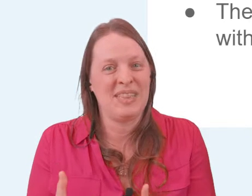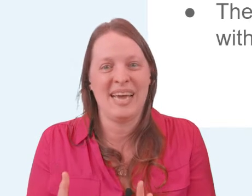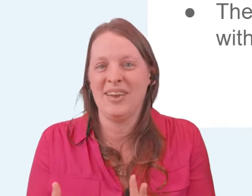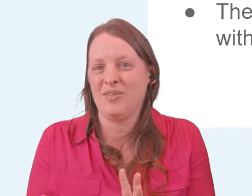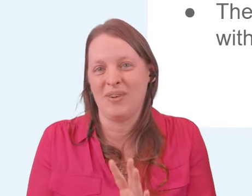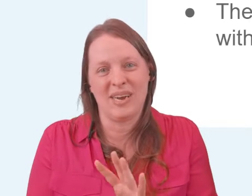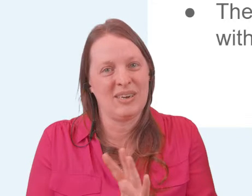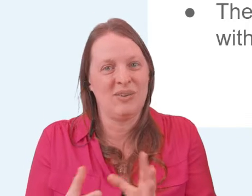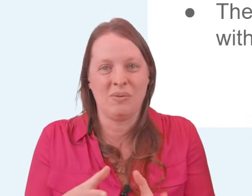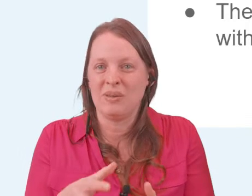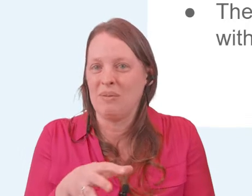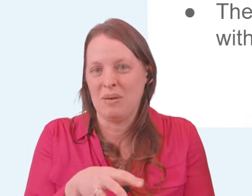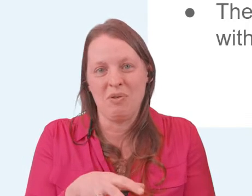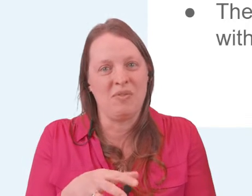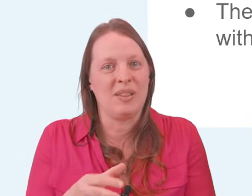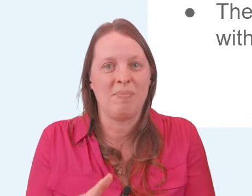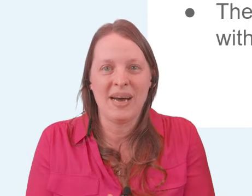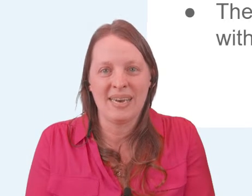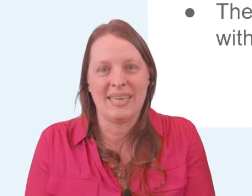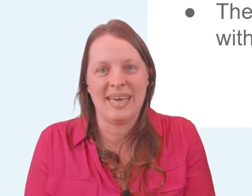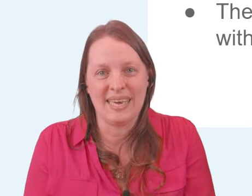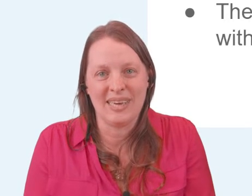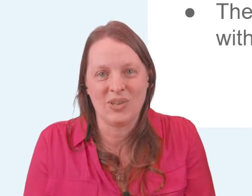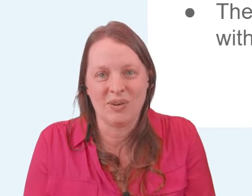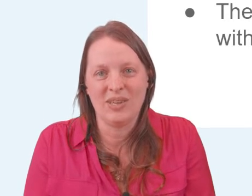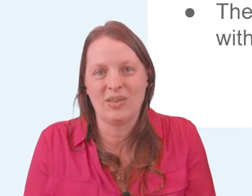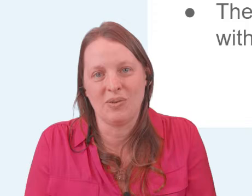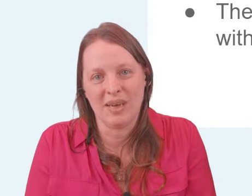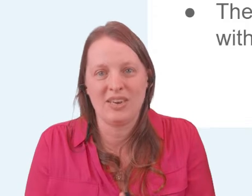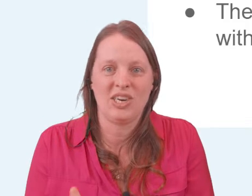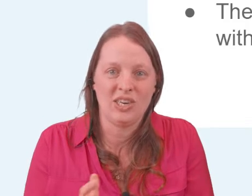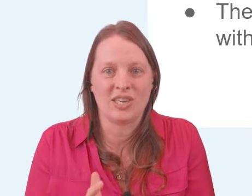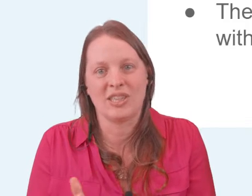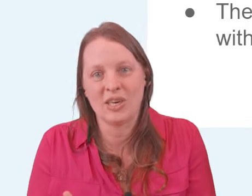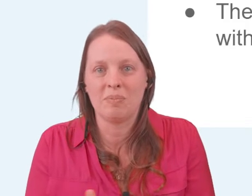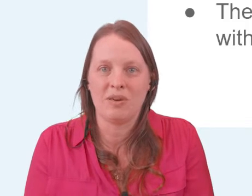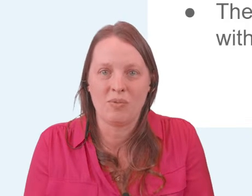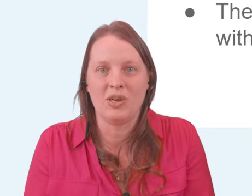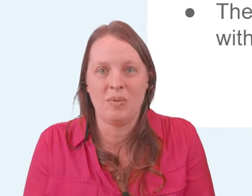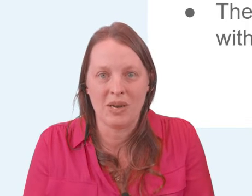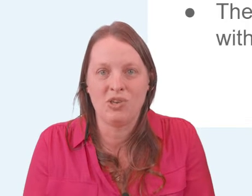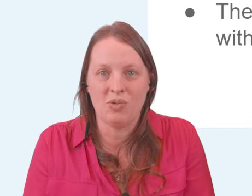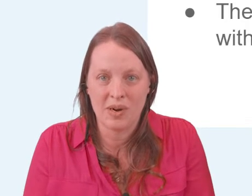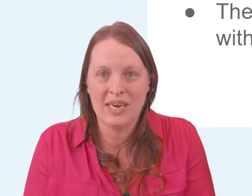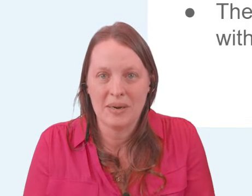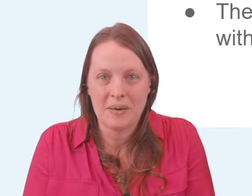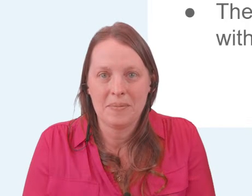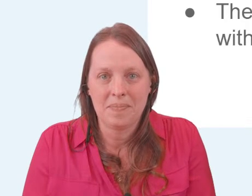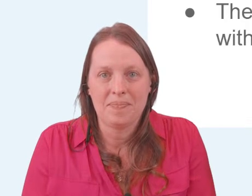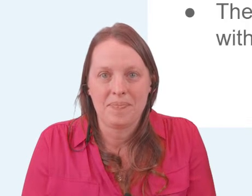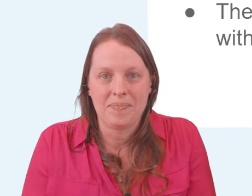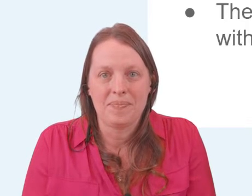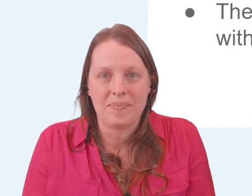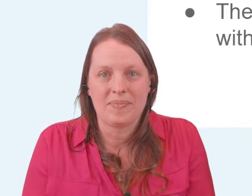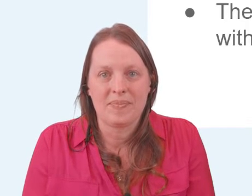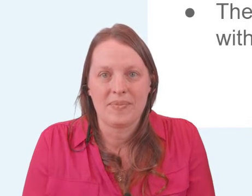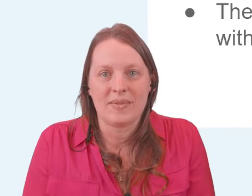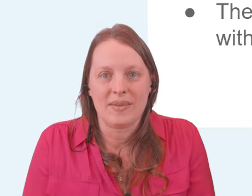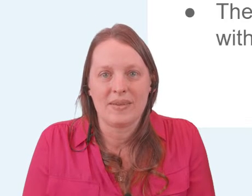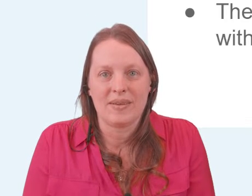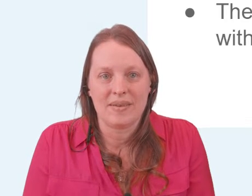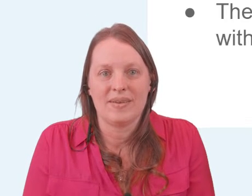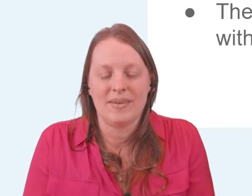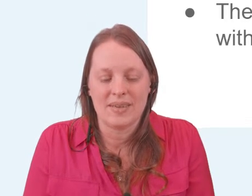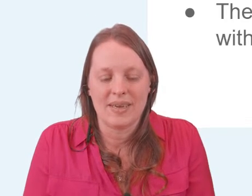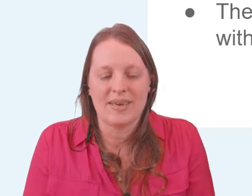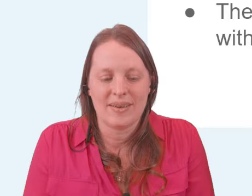be moving the head. You've got to only be moving the body in that case, right? So that changes a little bit of what you might do, right? Exactly.